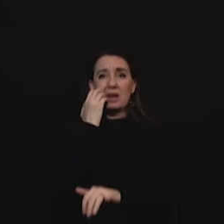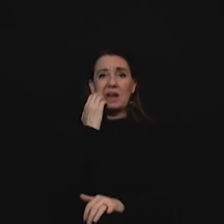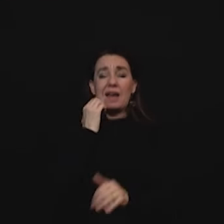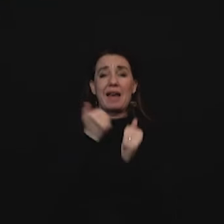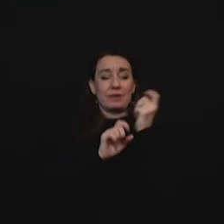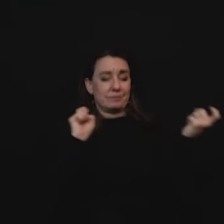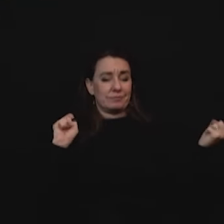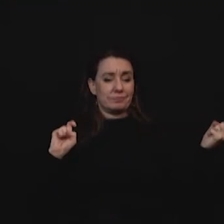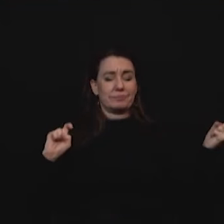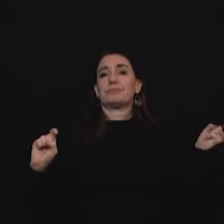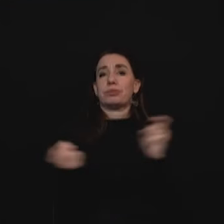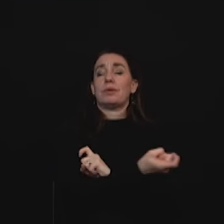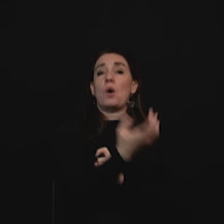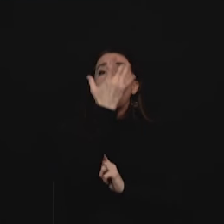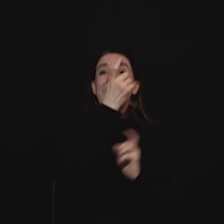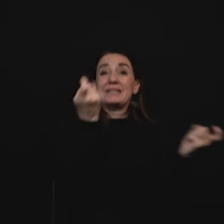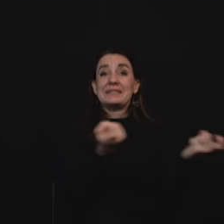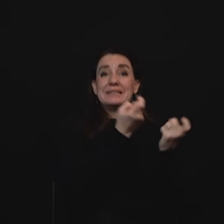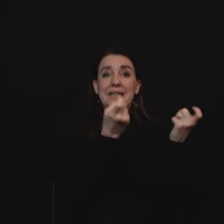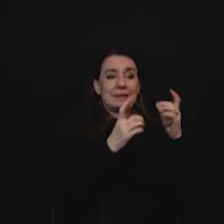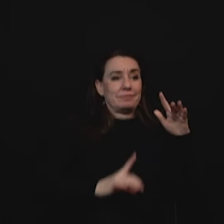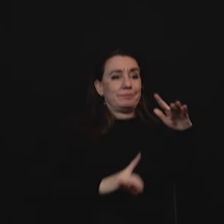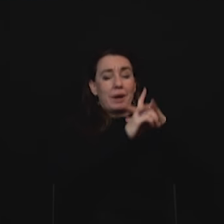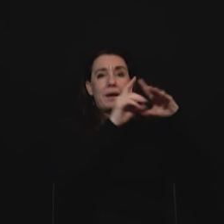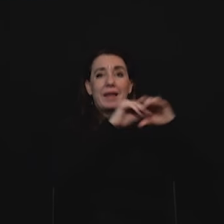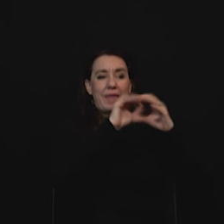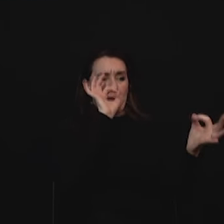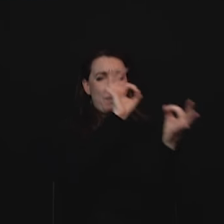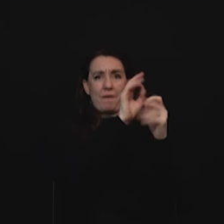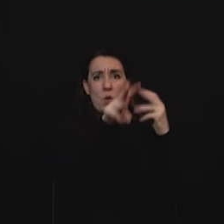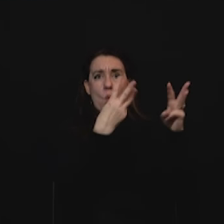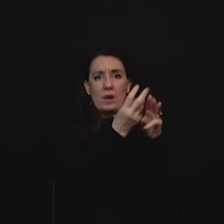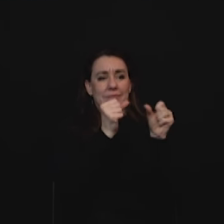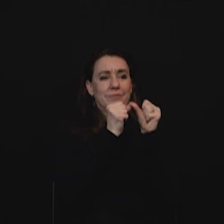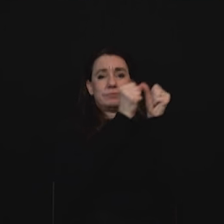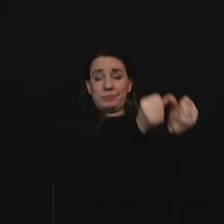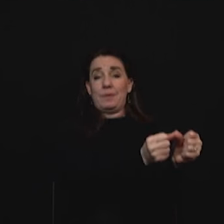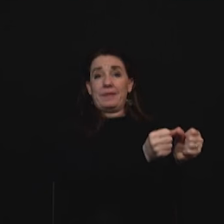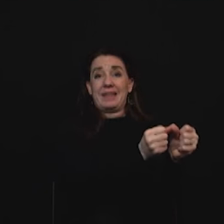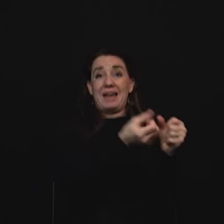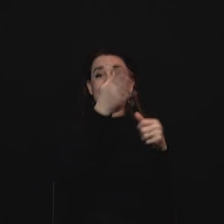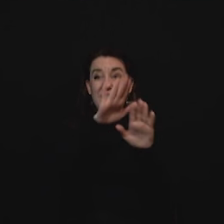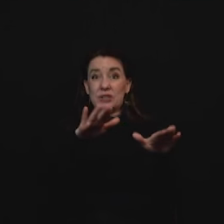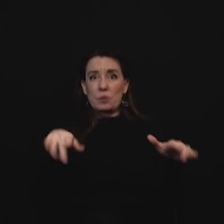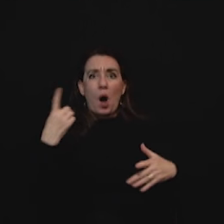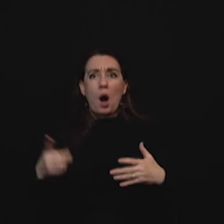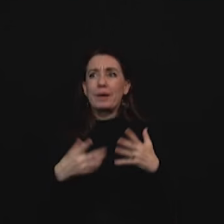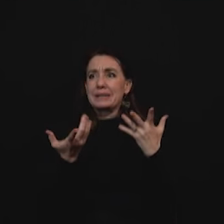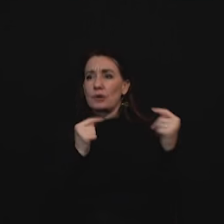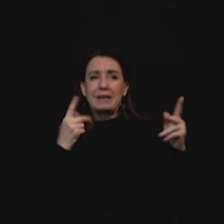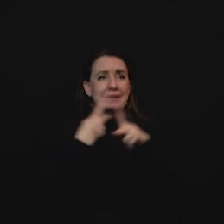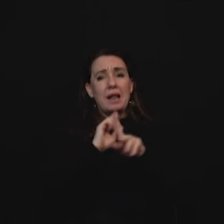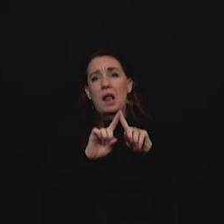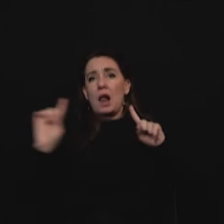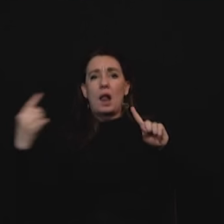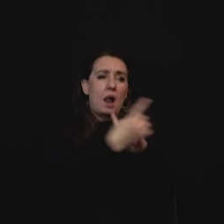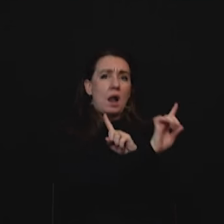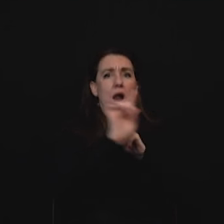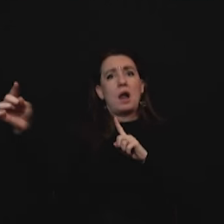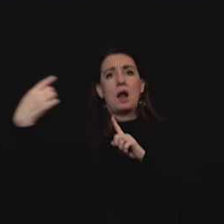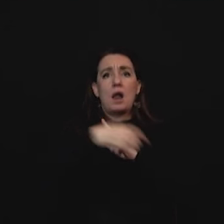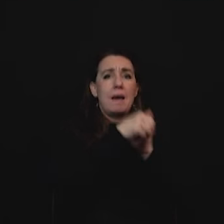see, sin had come into God's perfect world, and it would never leave. God's children would be always running away from him and trying to